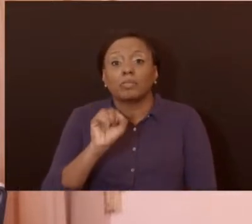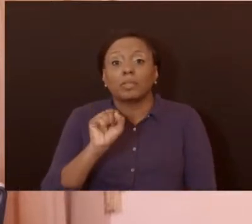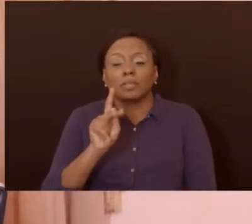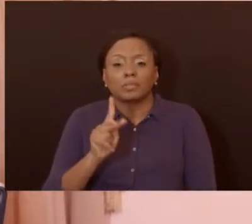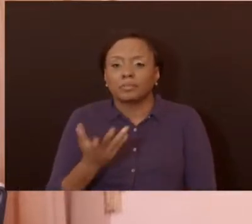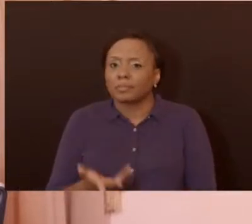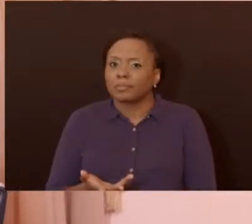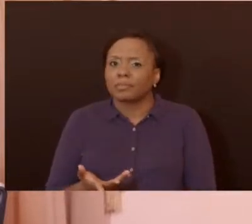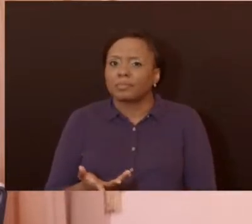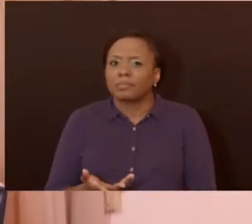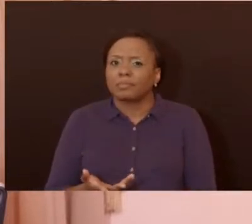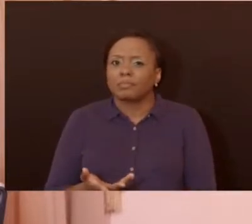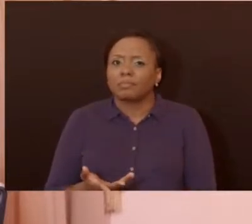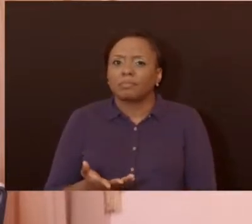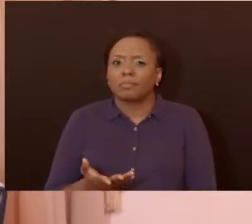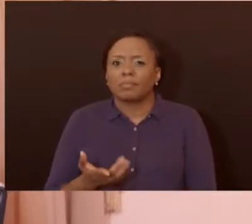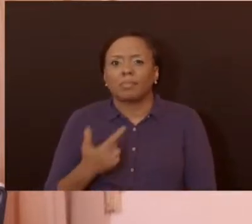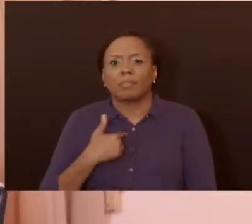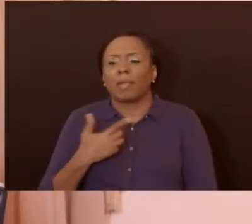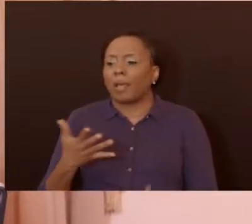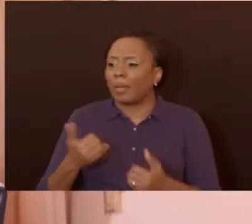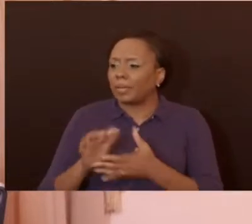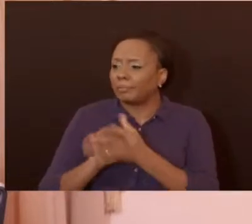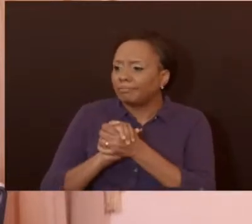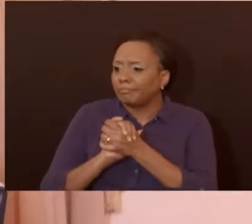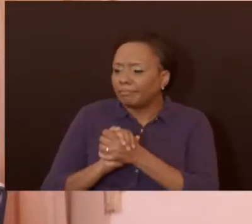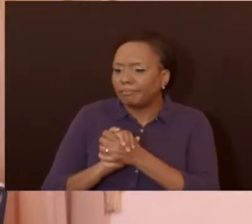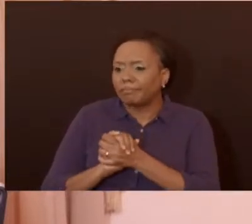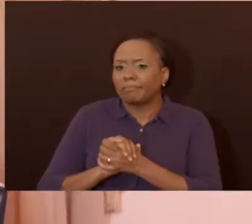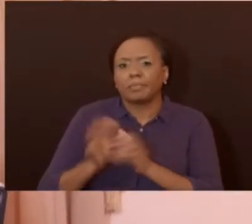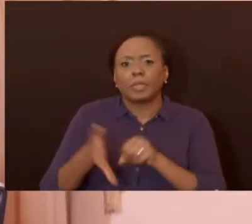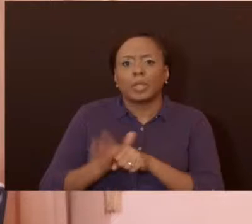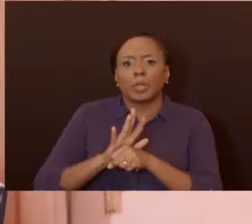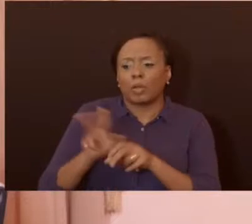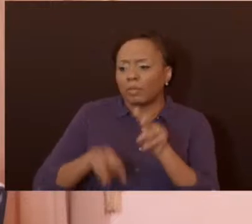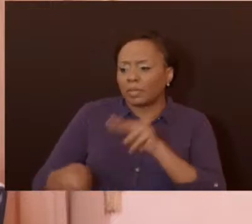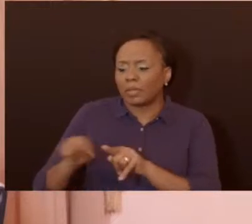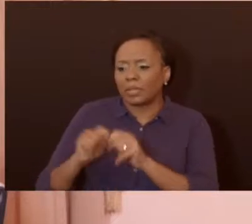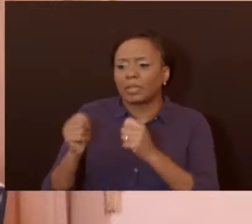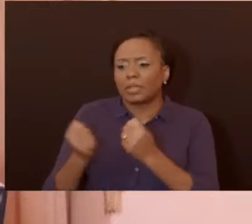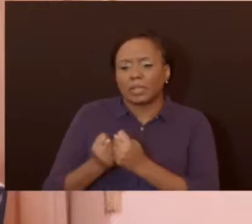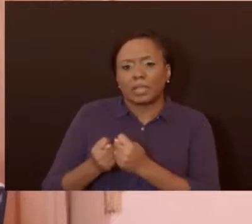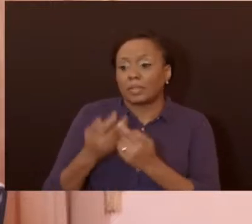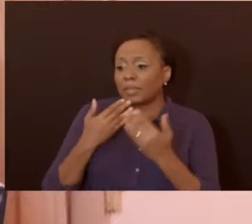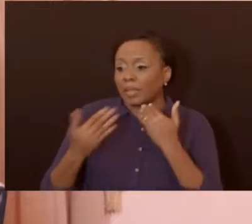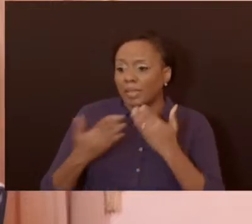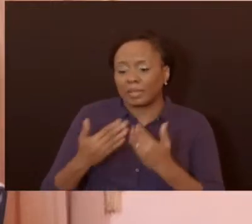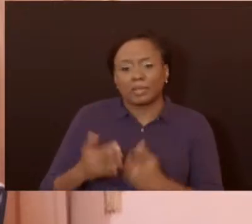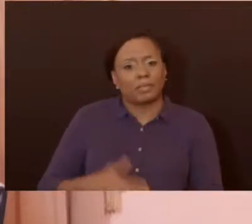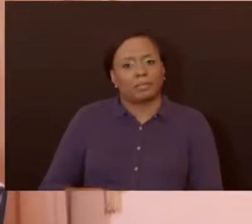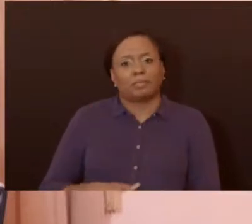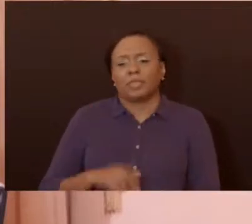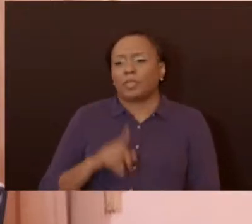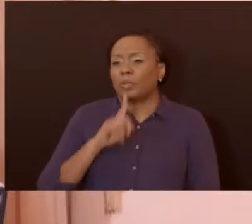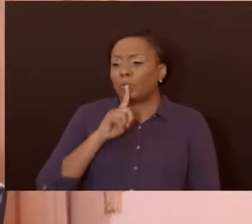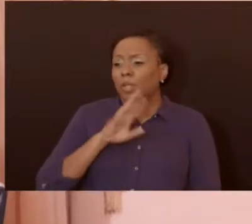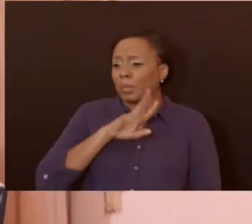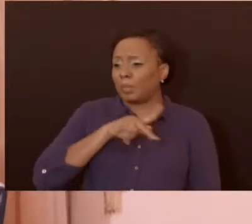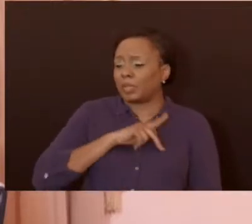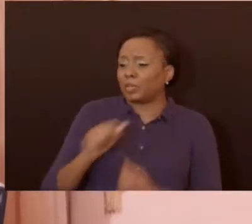enough, but certainly I'd like to commend them because they're doing a marvelous job in the circumstances at great personal risk to